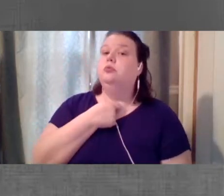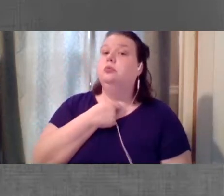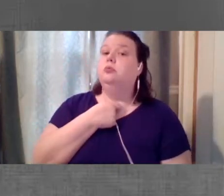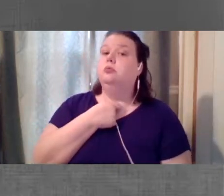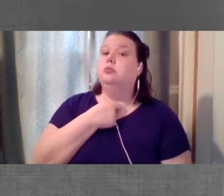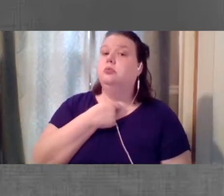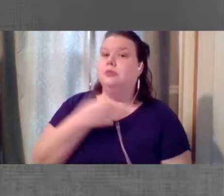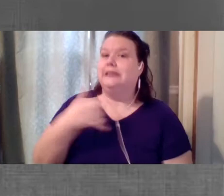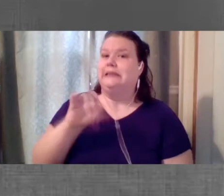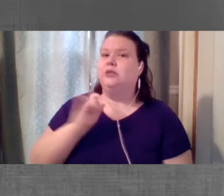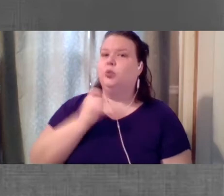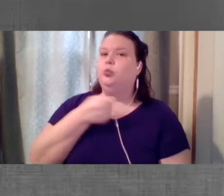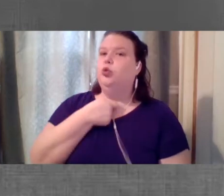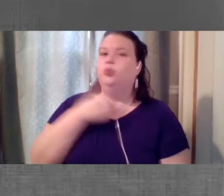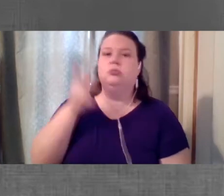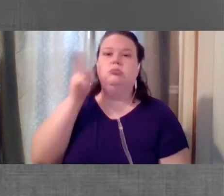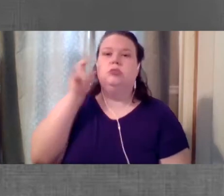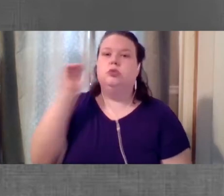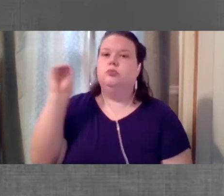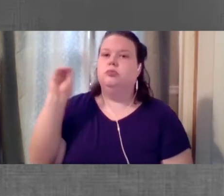You're still on mute, Mr. Sykes.